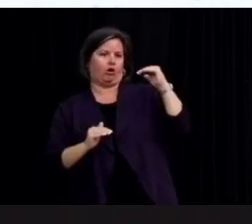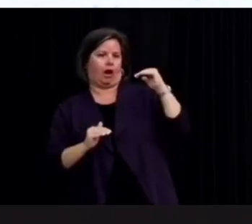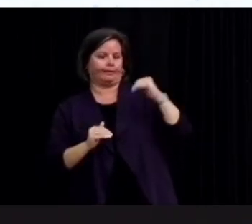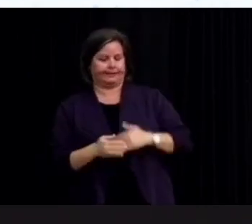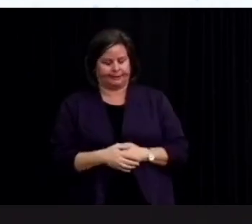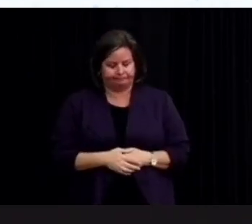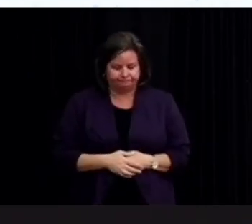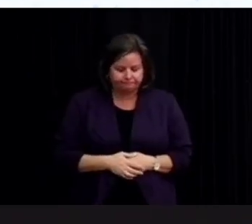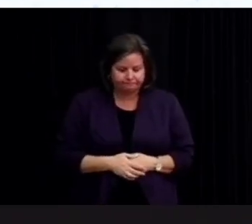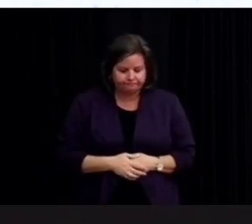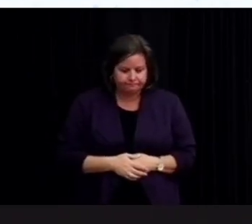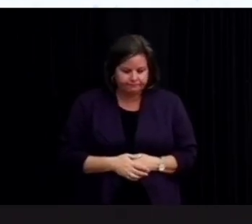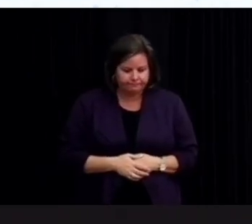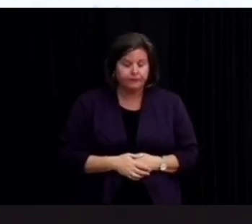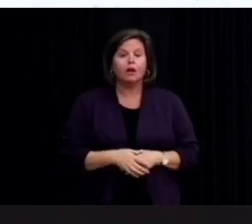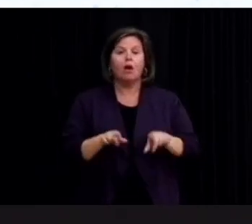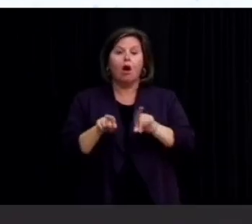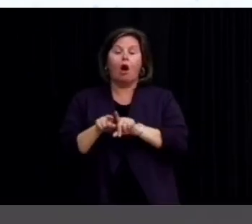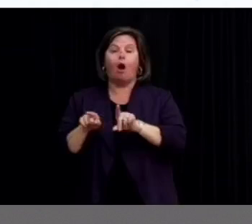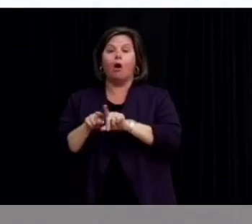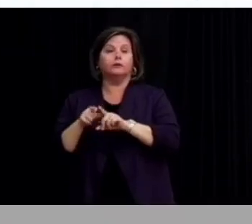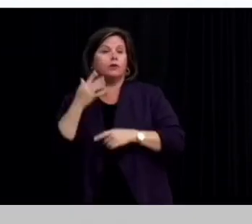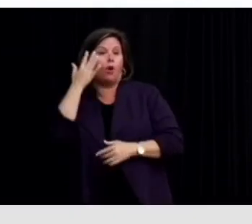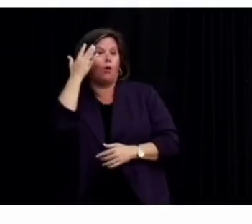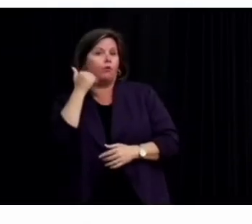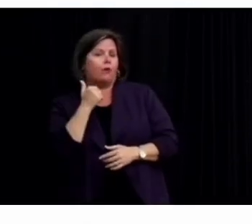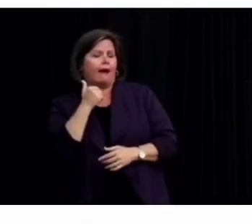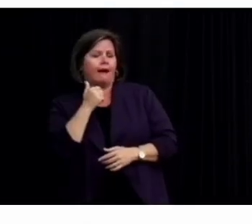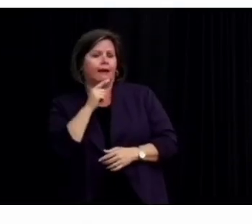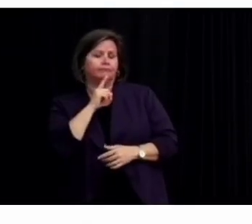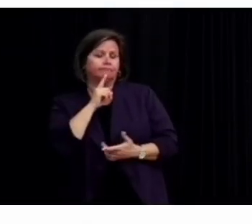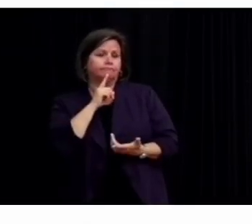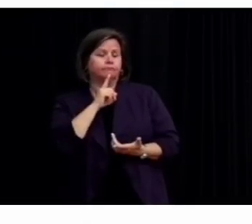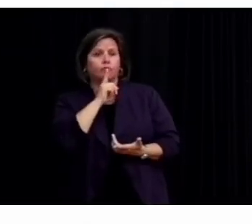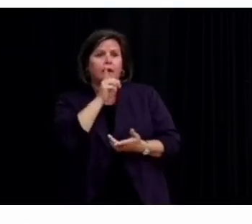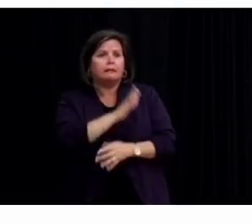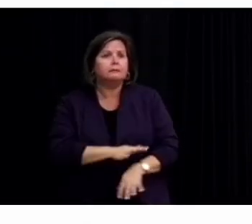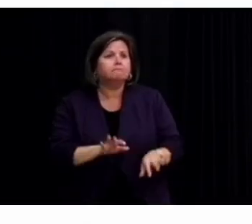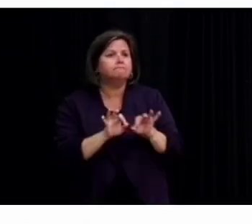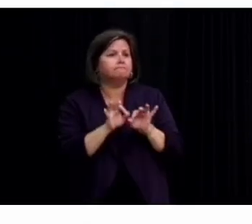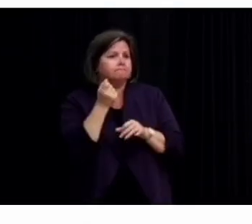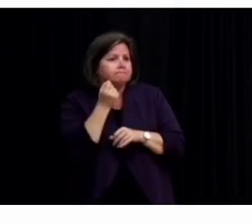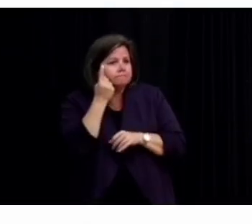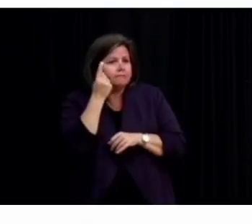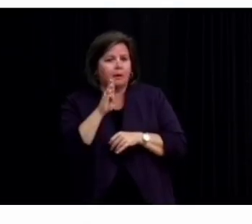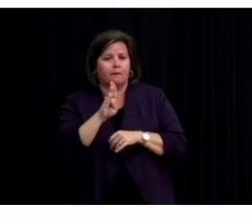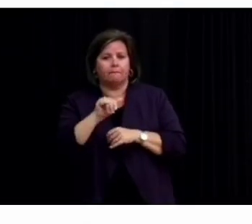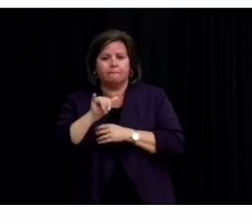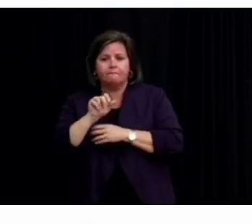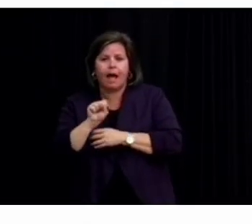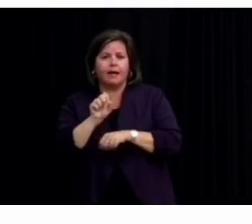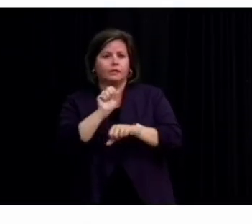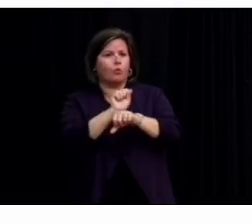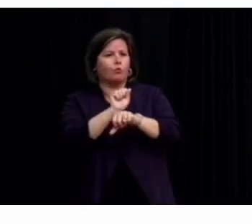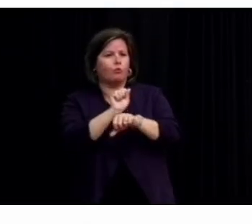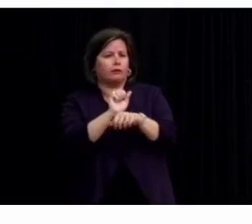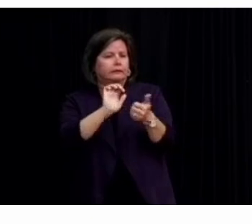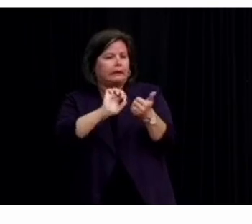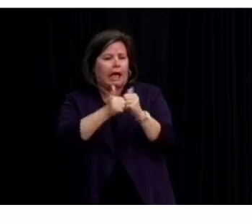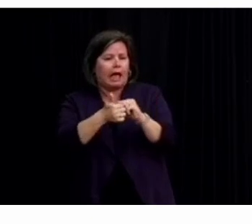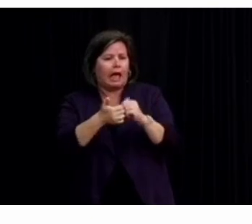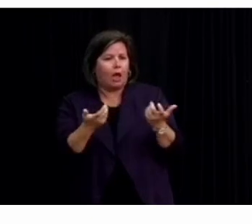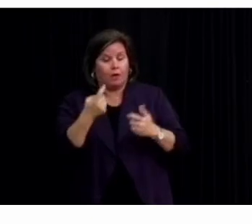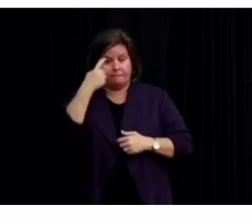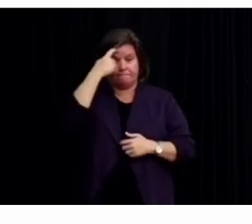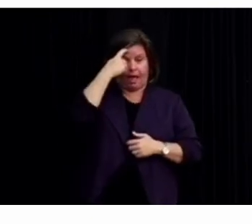And then we go into why it's so important that we understand how bias works and how understand the mind science of bias. We talk about the